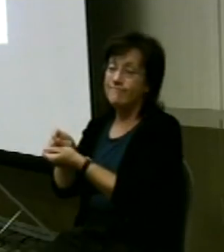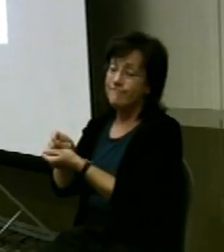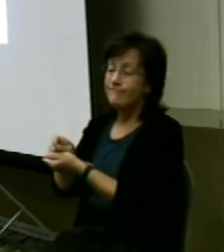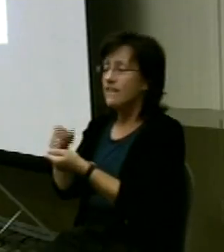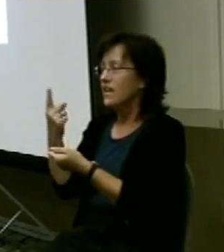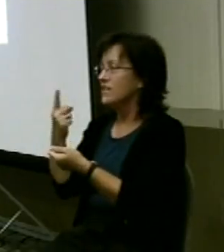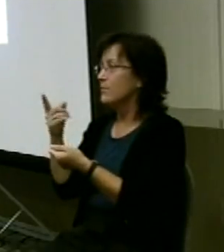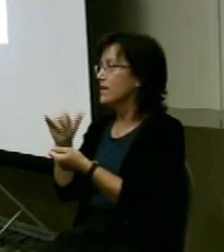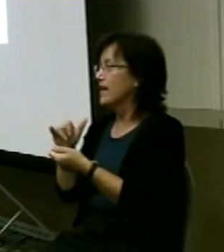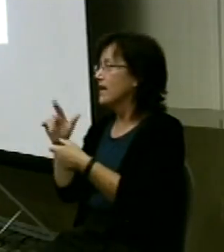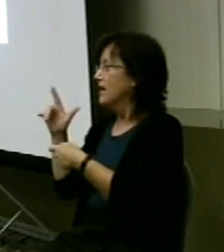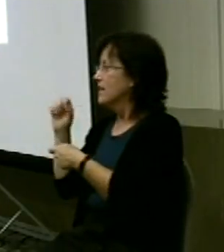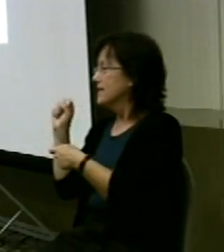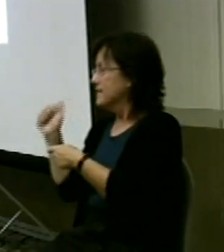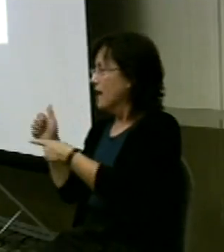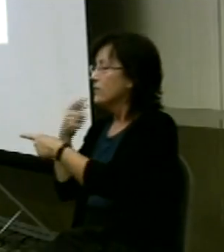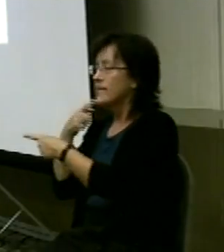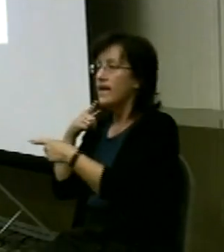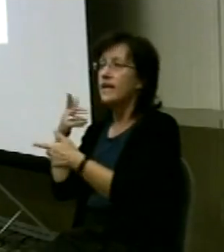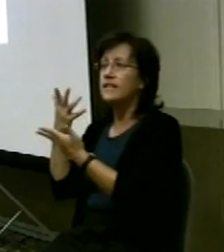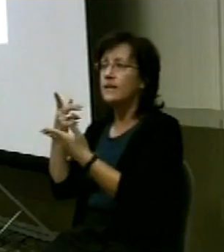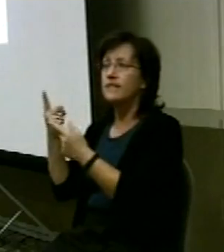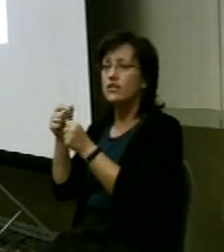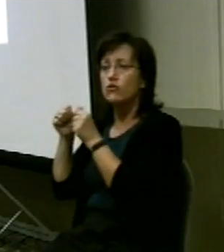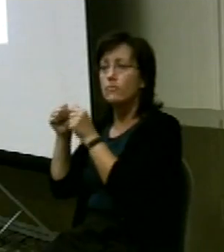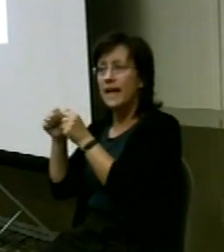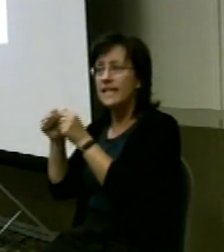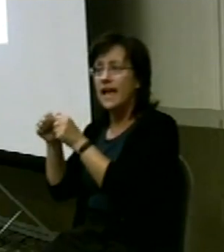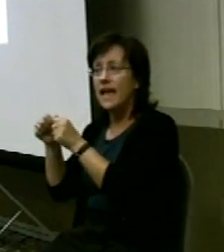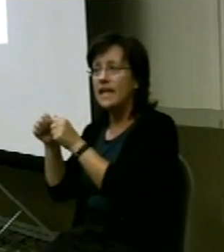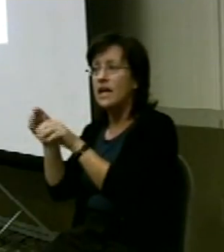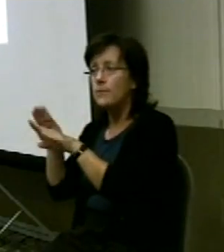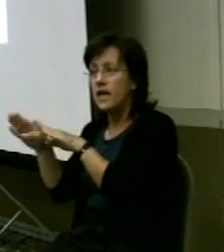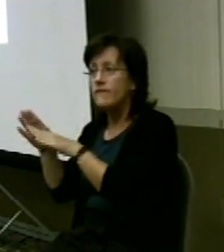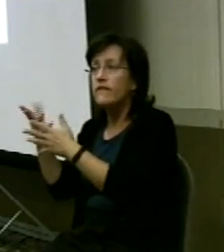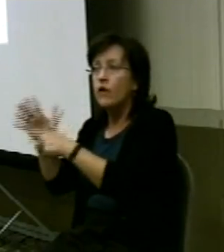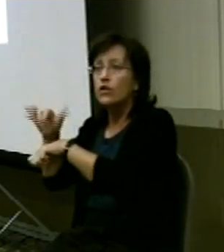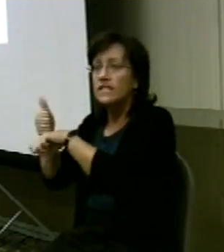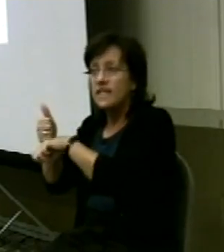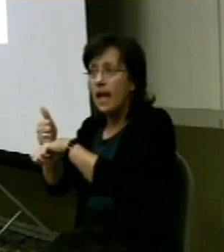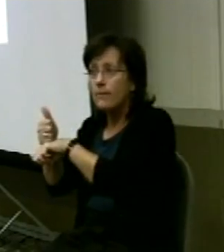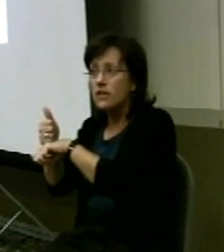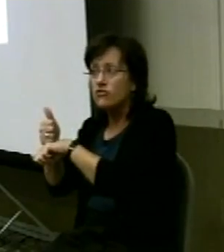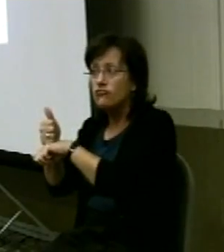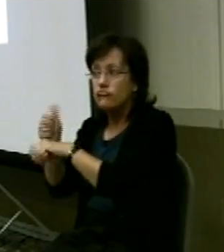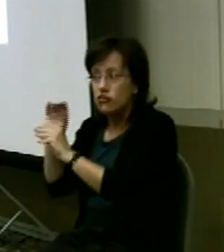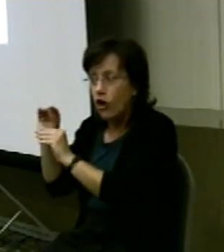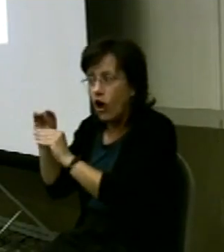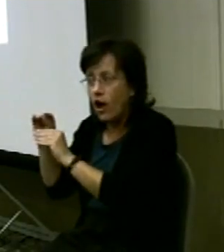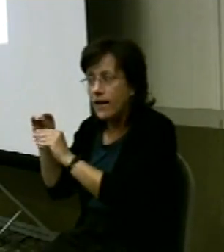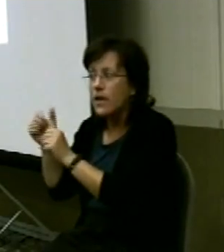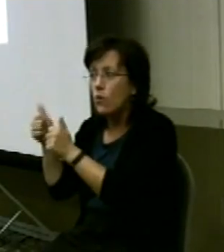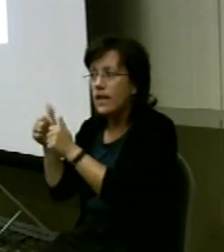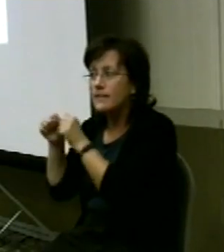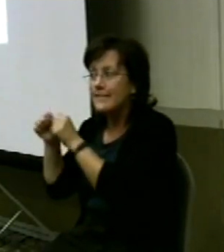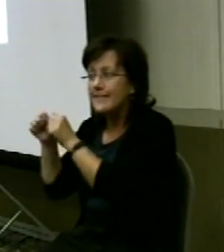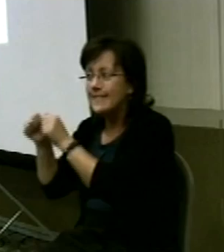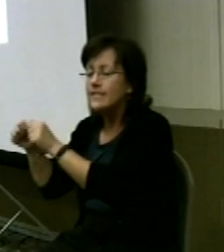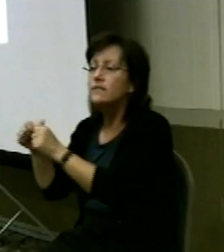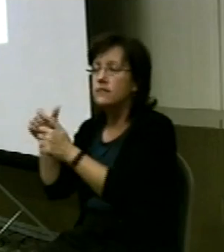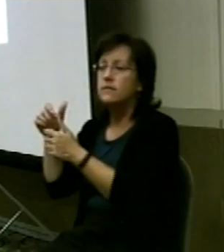Lisa was addressing to kind of maintain behaviors that you've already established and you've already taught in your